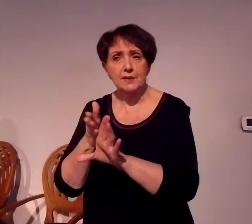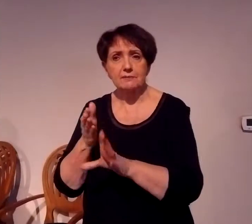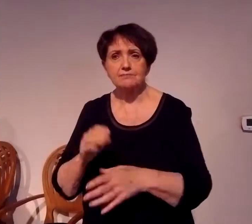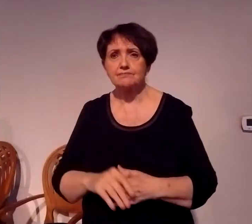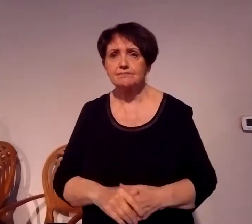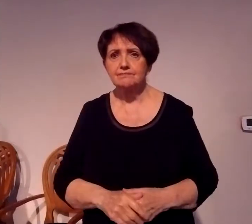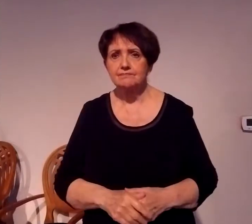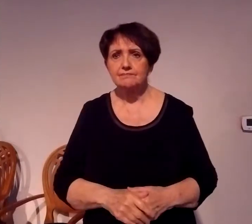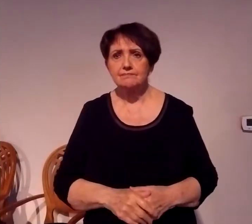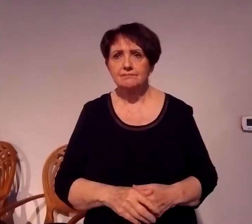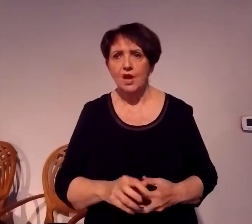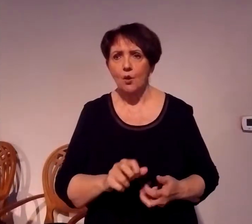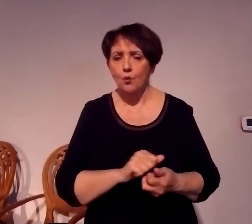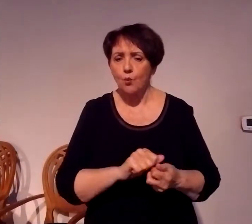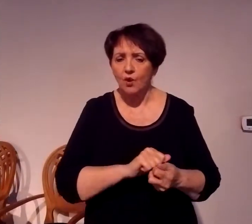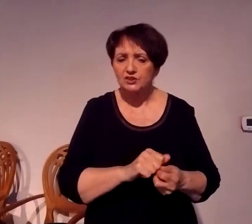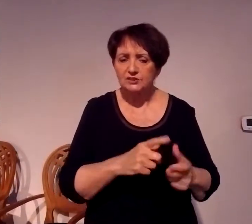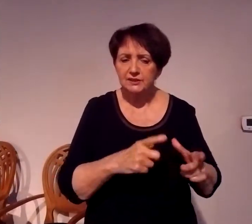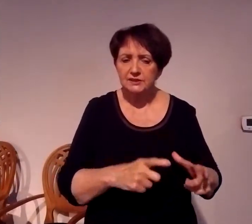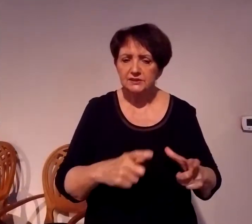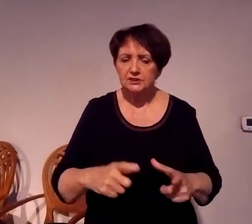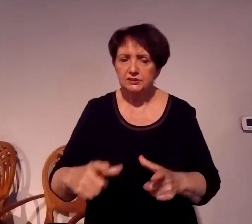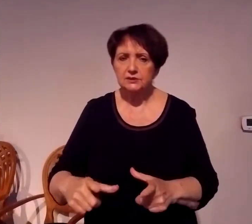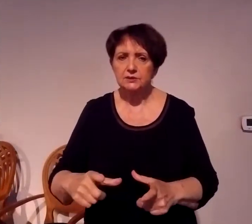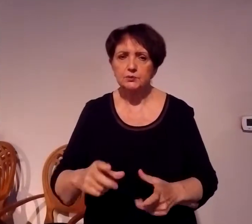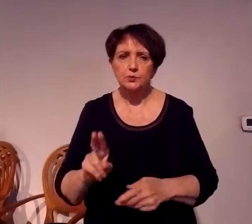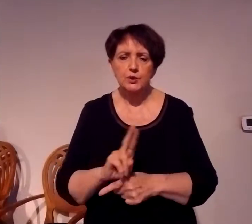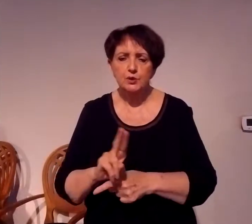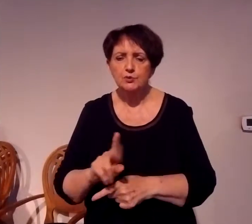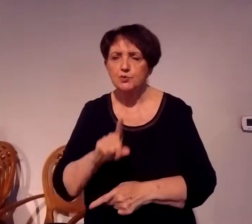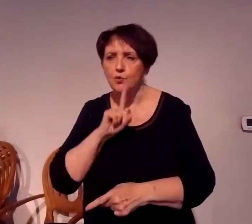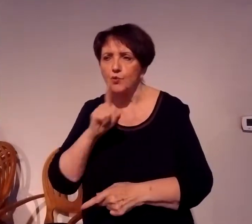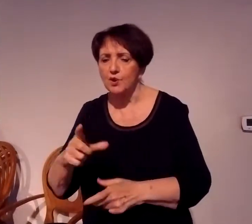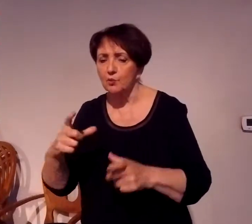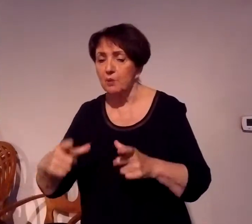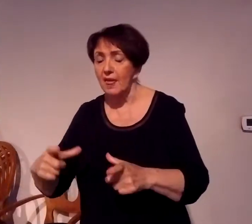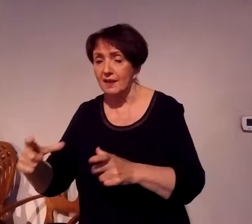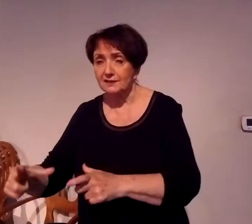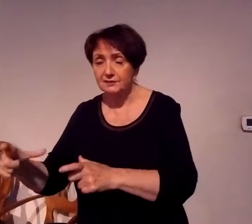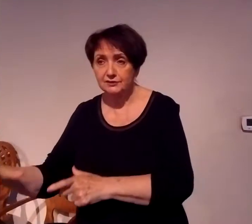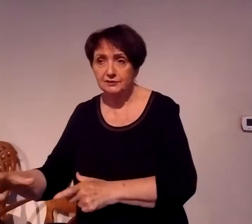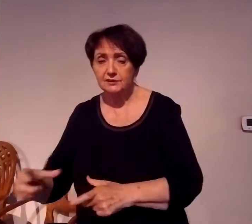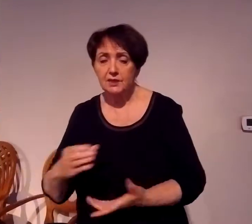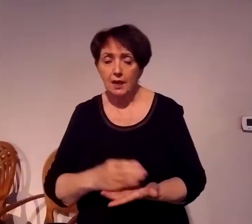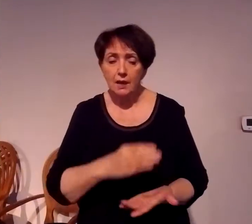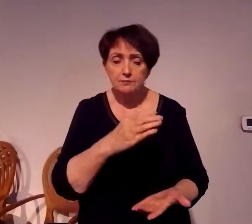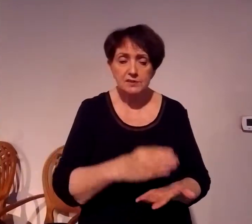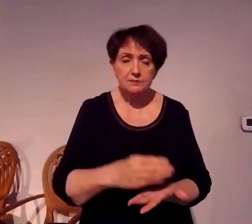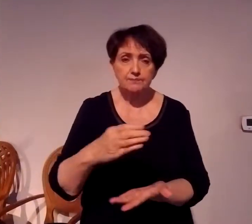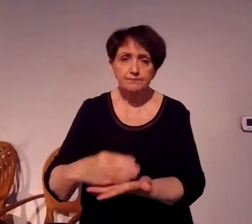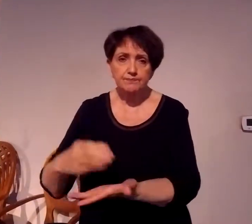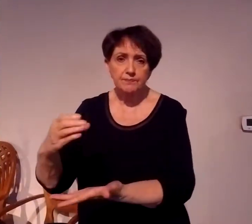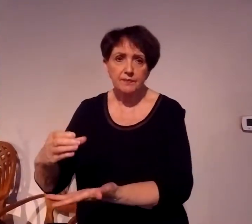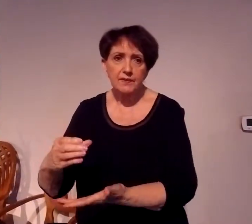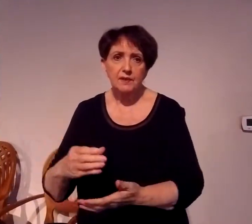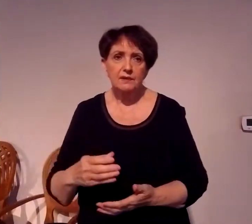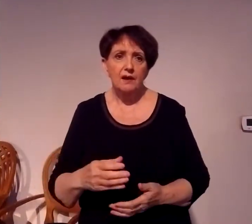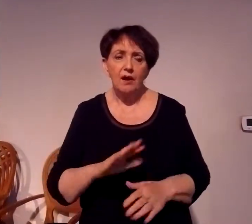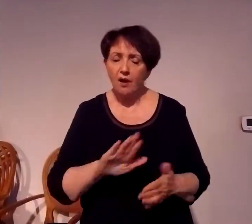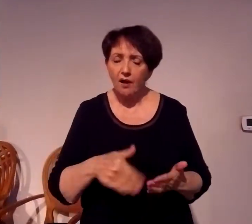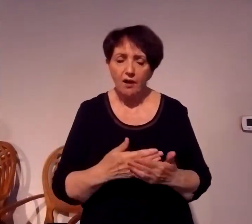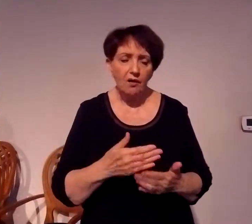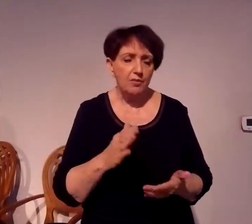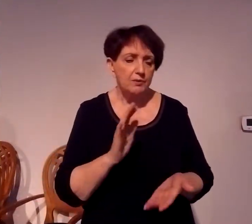dishes. We use all the real plates and cups and things like that. We're actually going to do away with all the paper cups everywhere that you see and